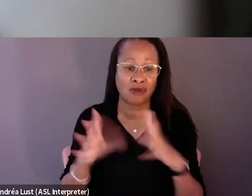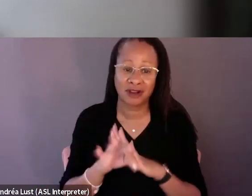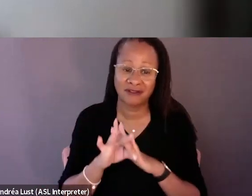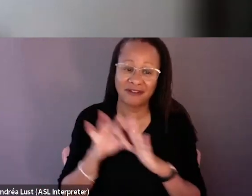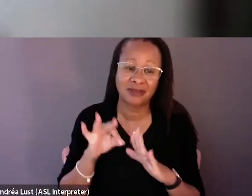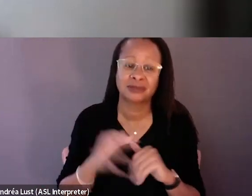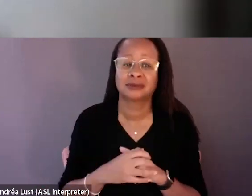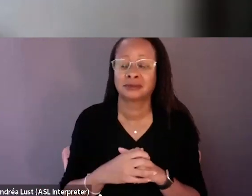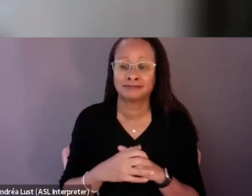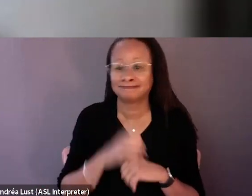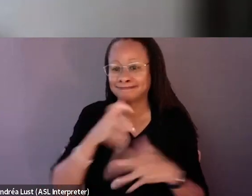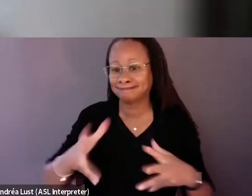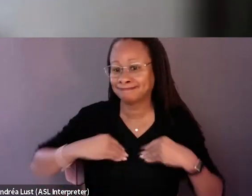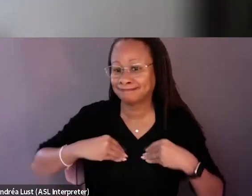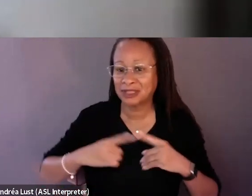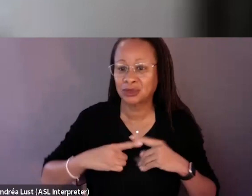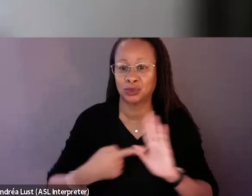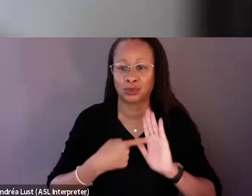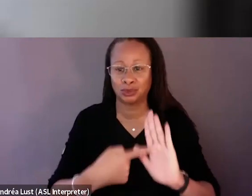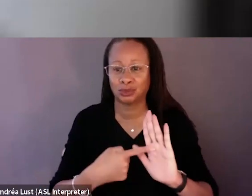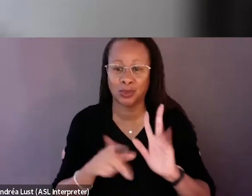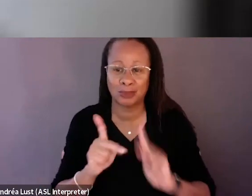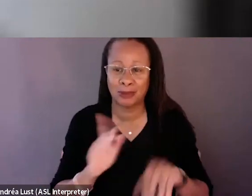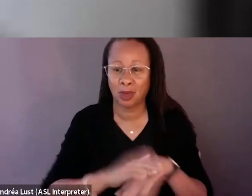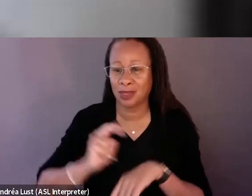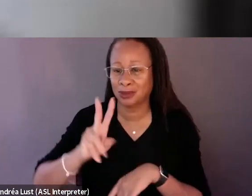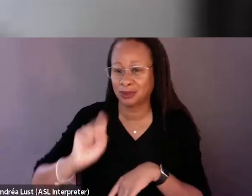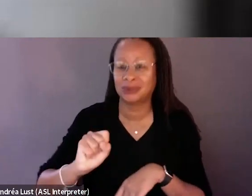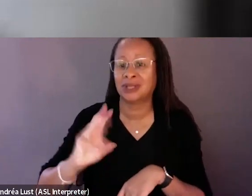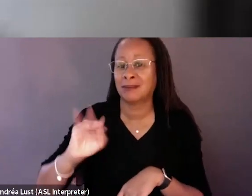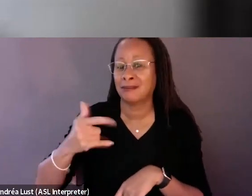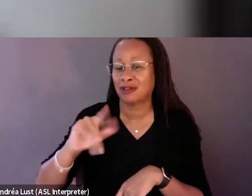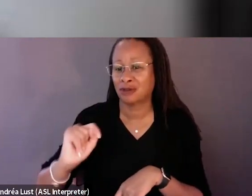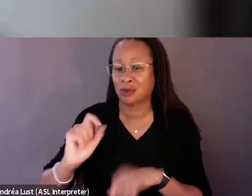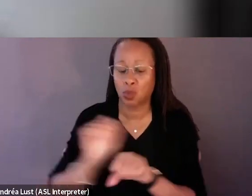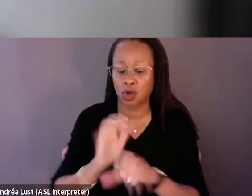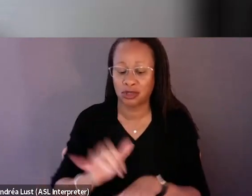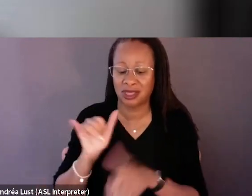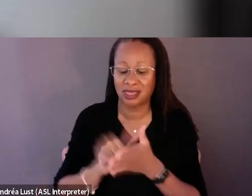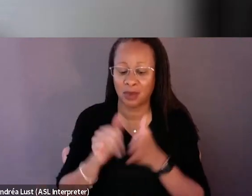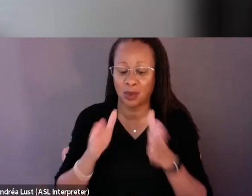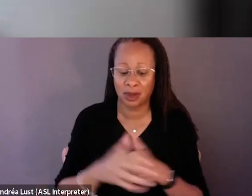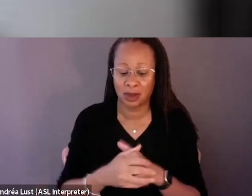is unacceptable to portray the migrant workers like that,